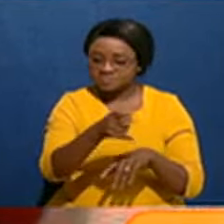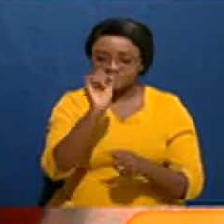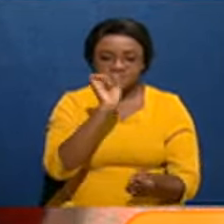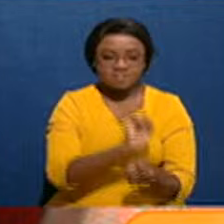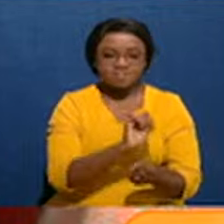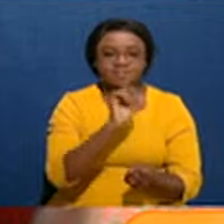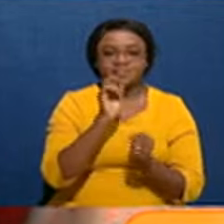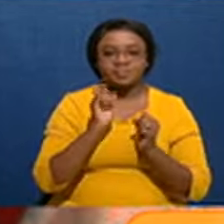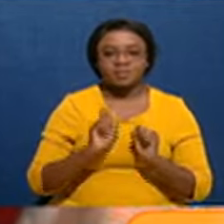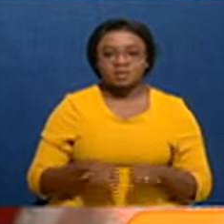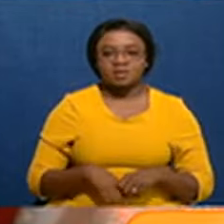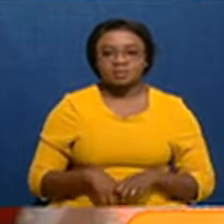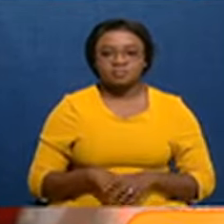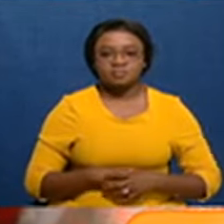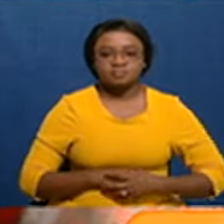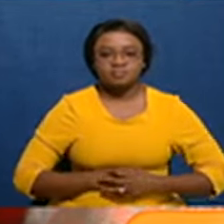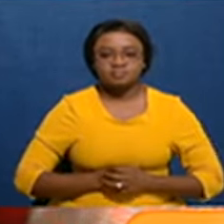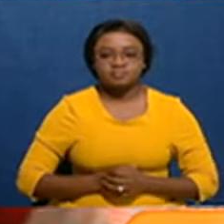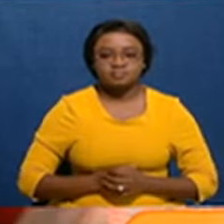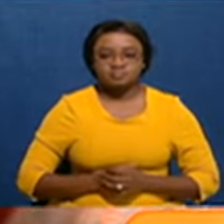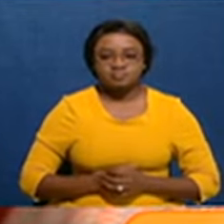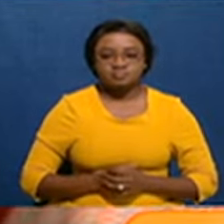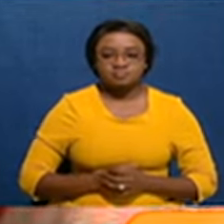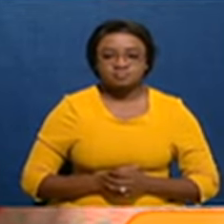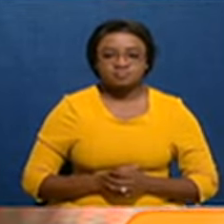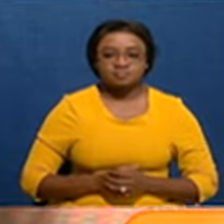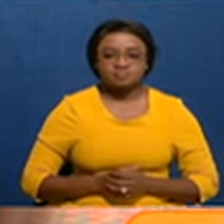anybody found to be selling fake seeds